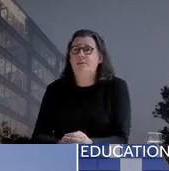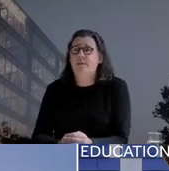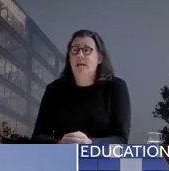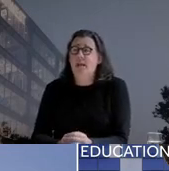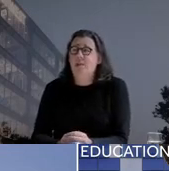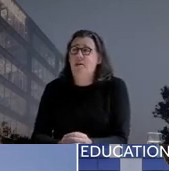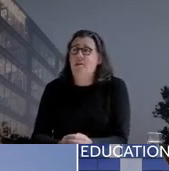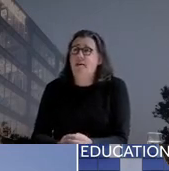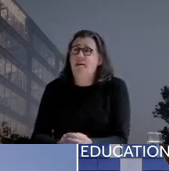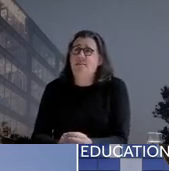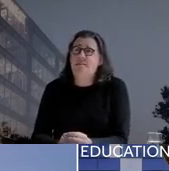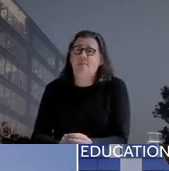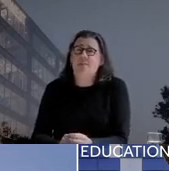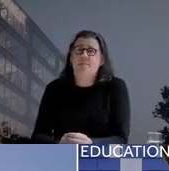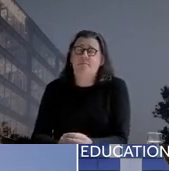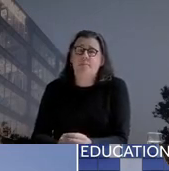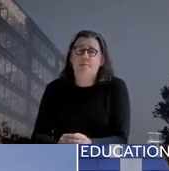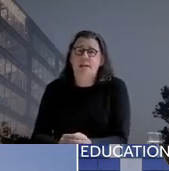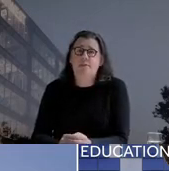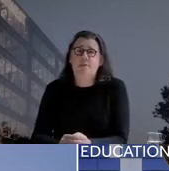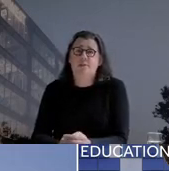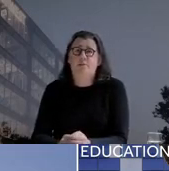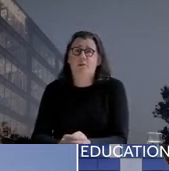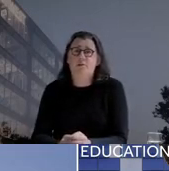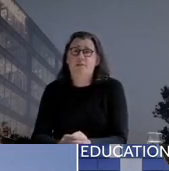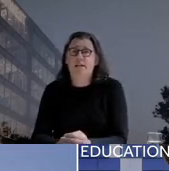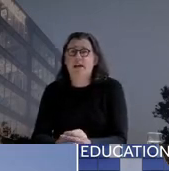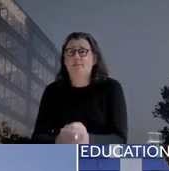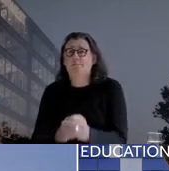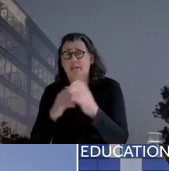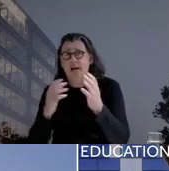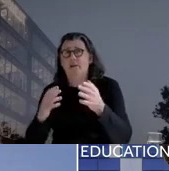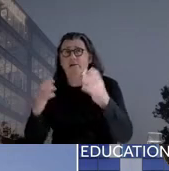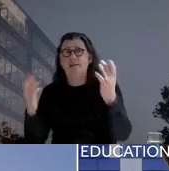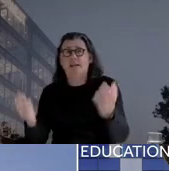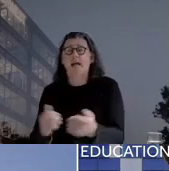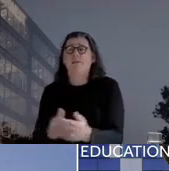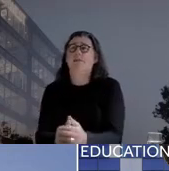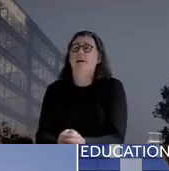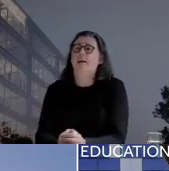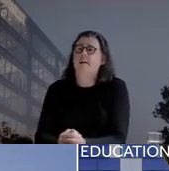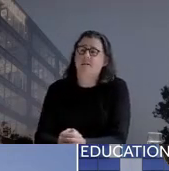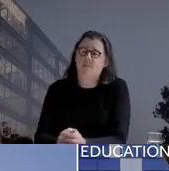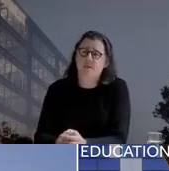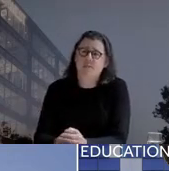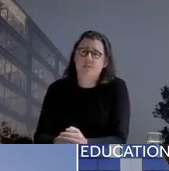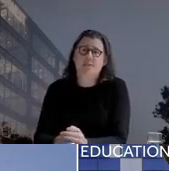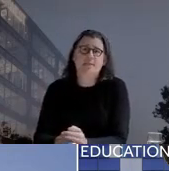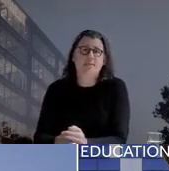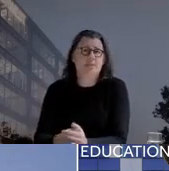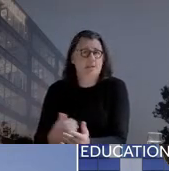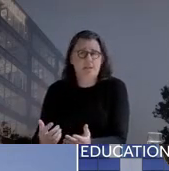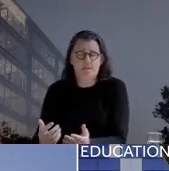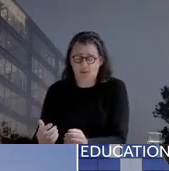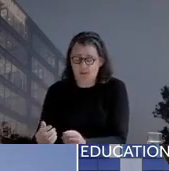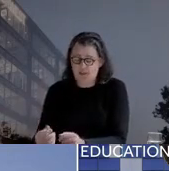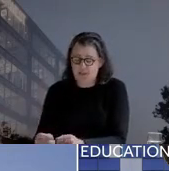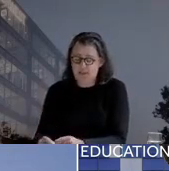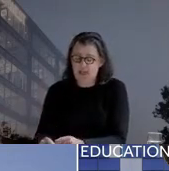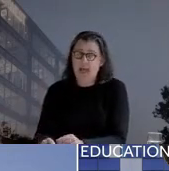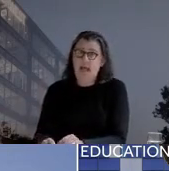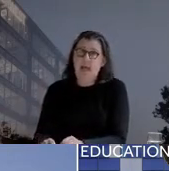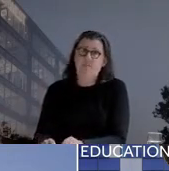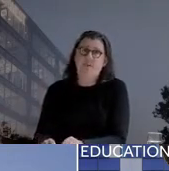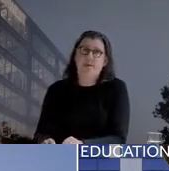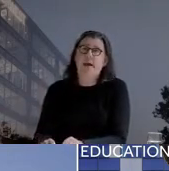21 years, got quite an established reputation across towers and healthcare and commercial buildings and a series of other